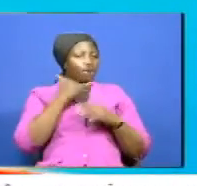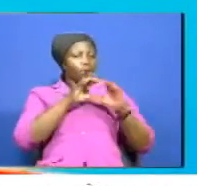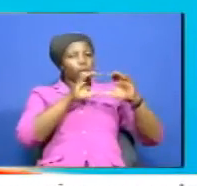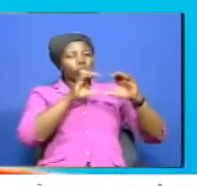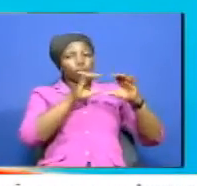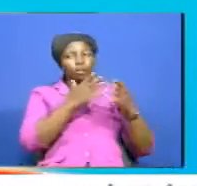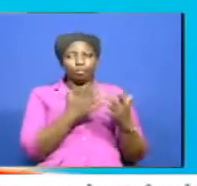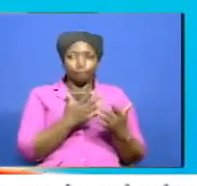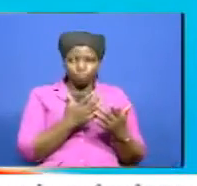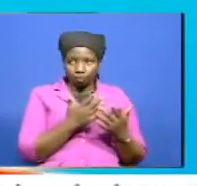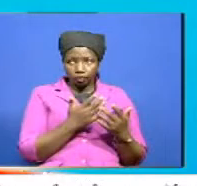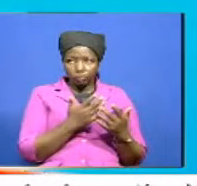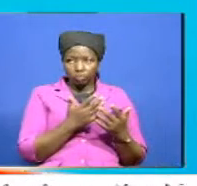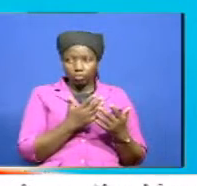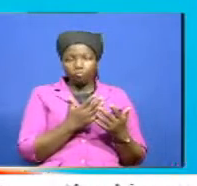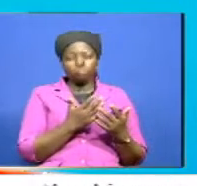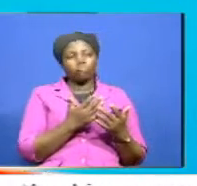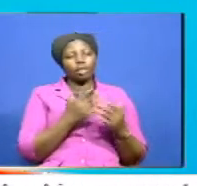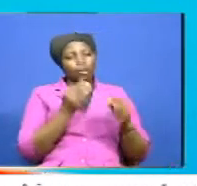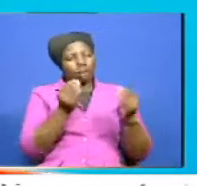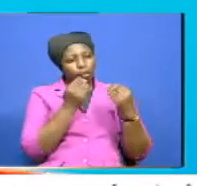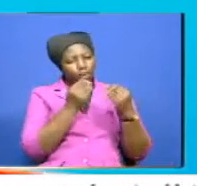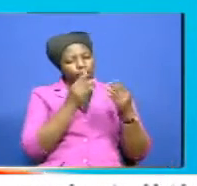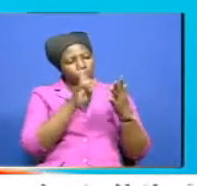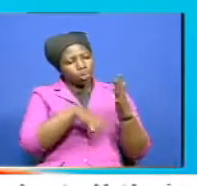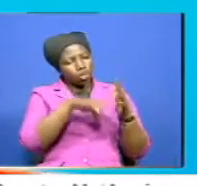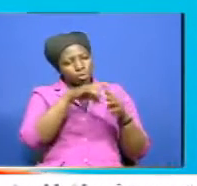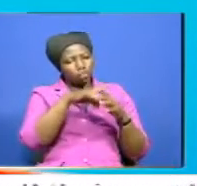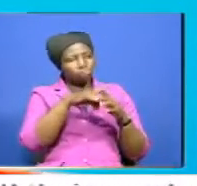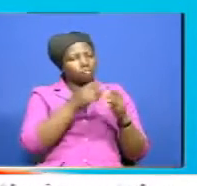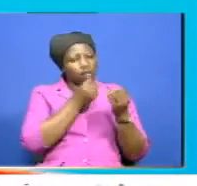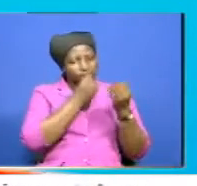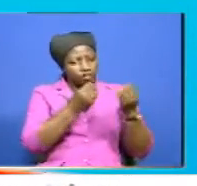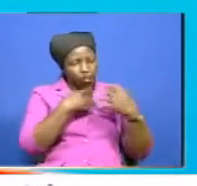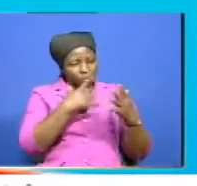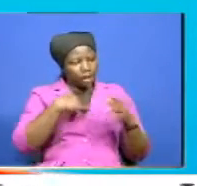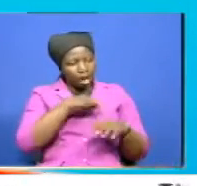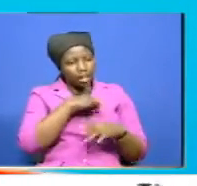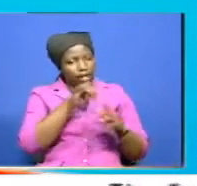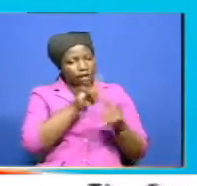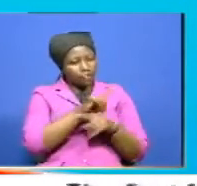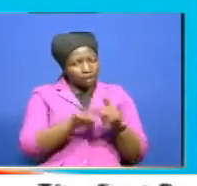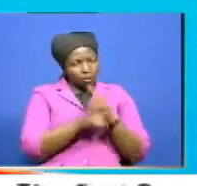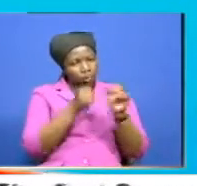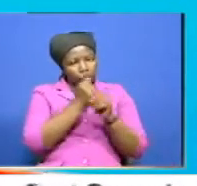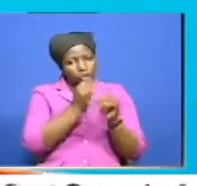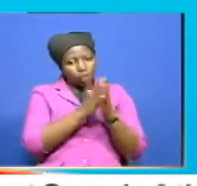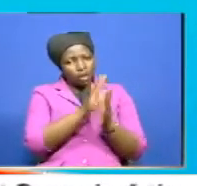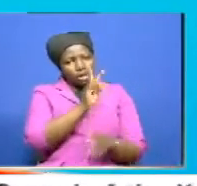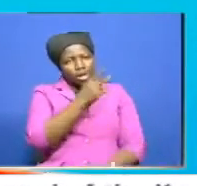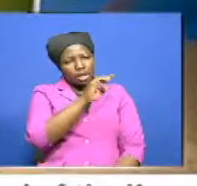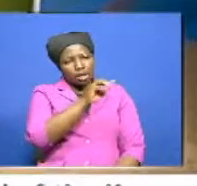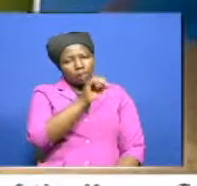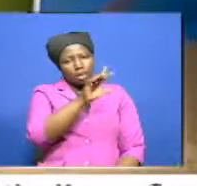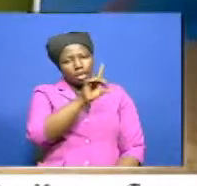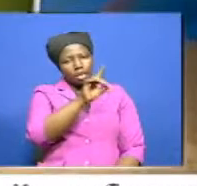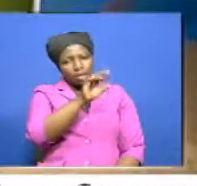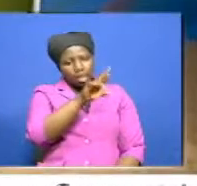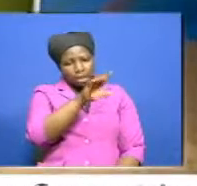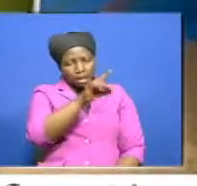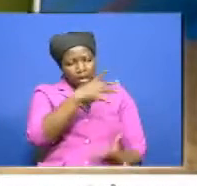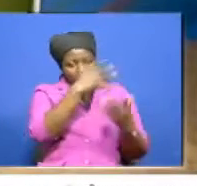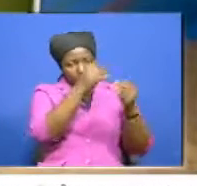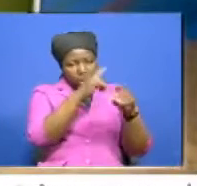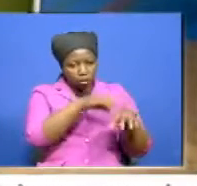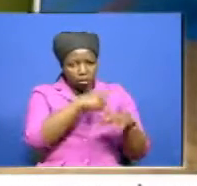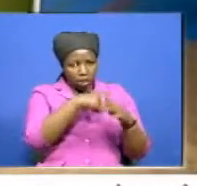down everything to do about the Kenya Sevens. They were in Madrid for about 3 weeks and played in two tournaments, the Madrid International on the weekend of the